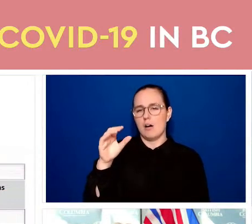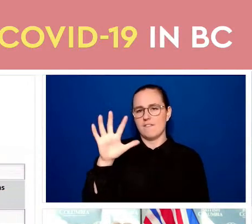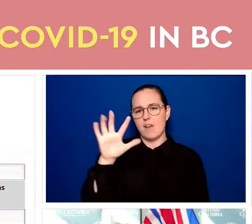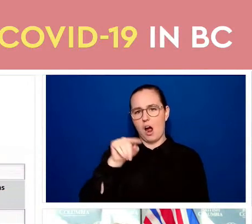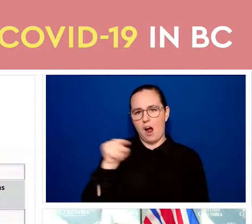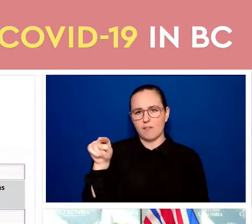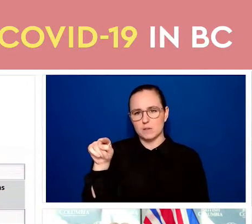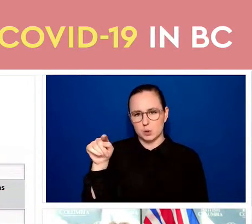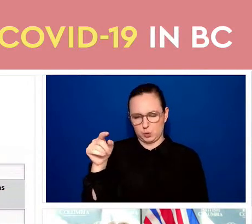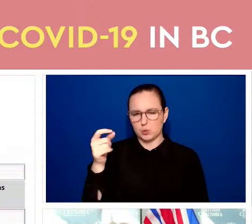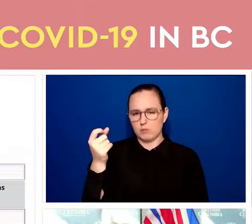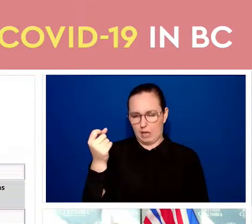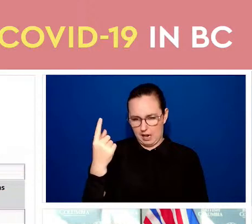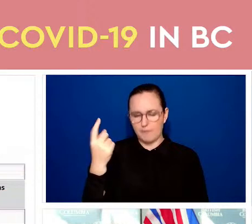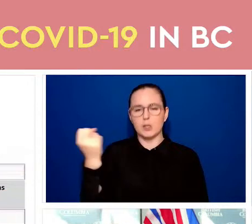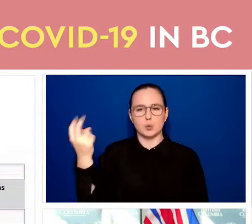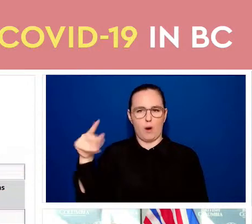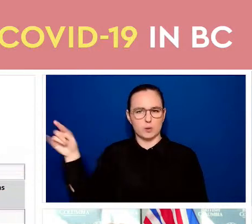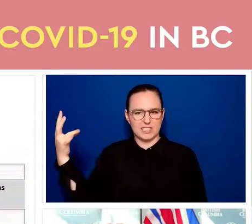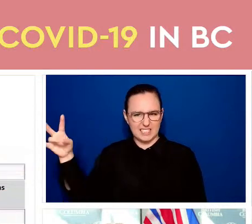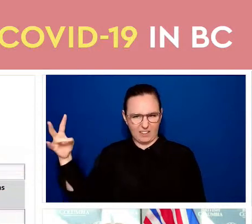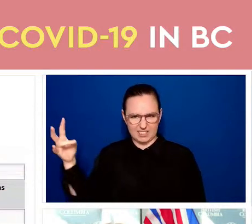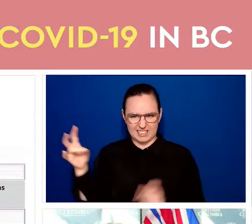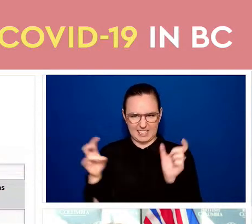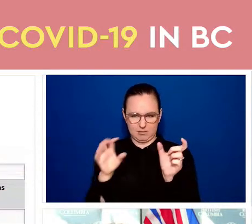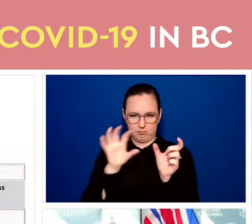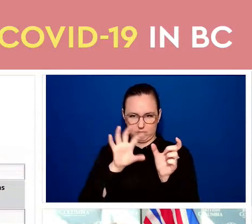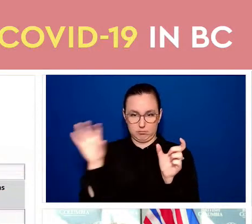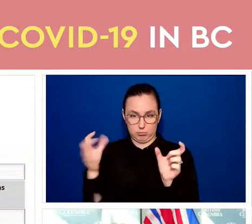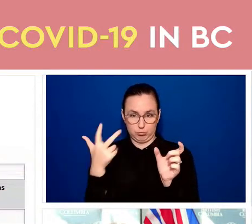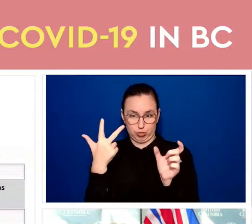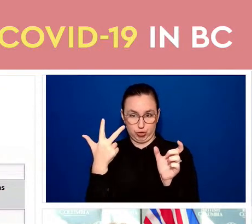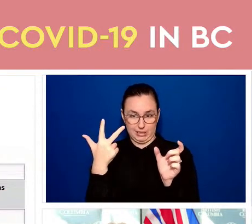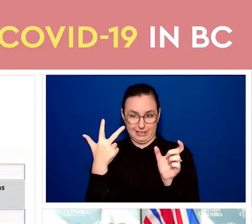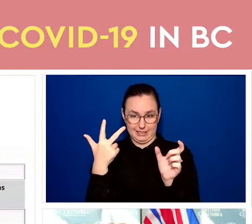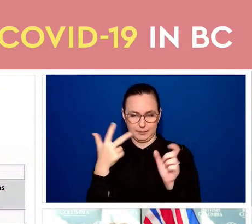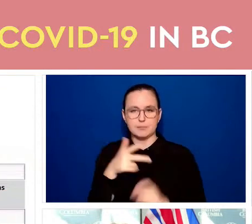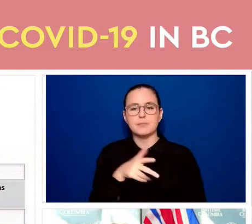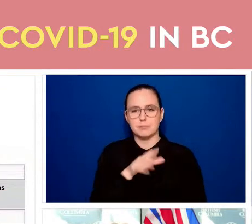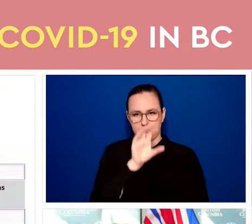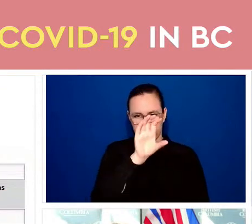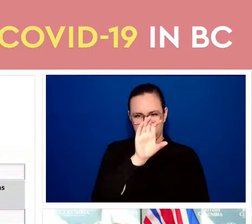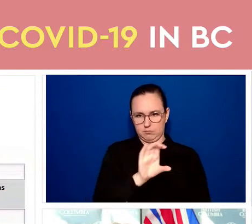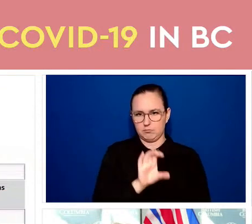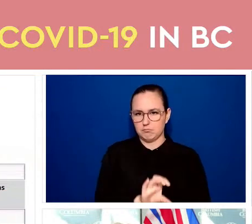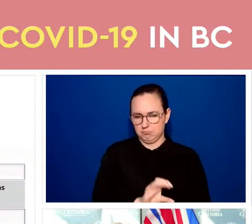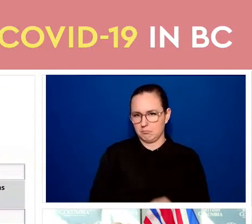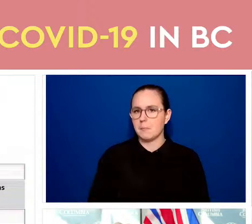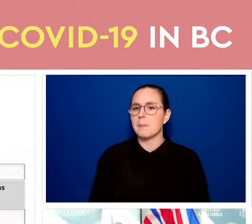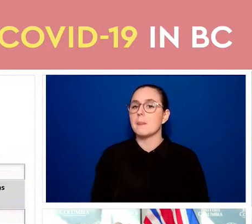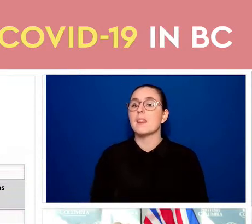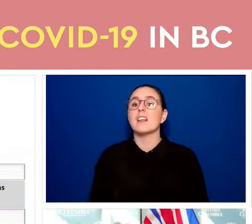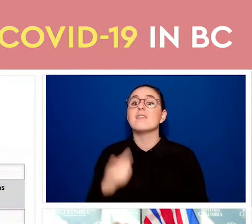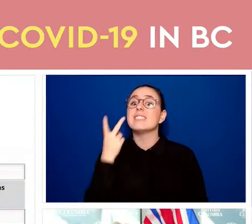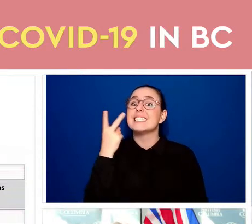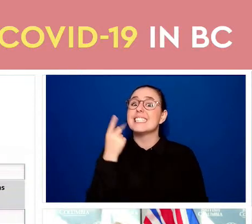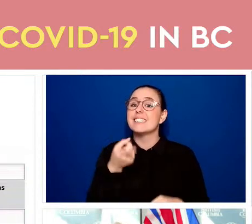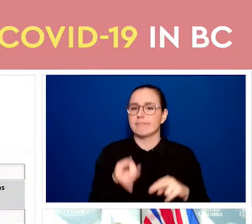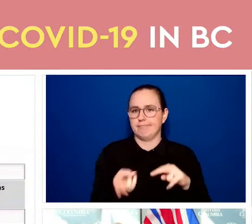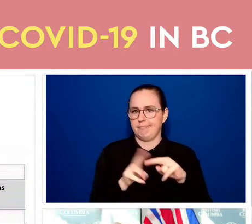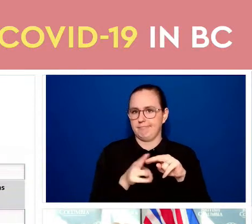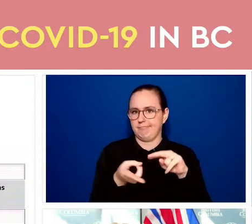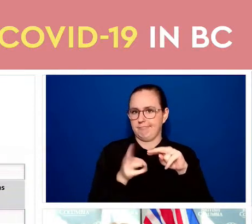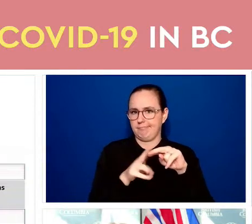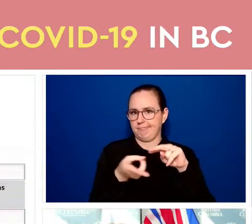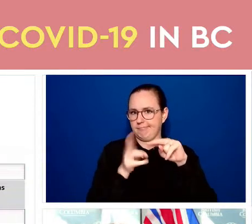have seen an increase in numbers of children in each of those age groups who have been diagnosed with COVID-19 in the last